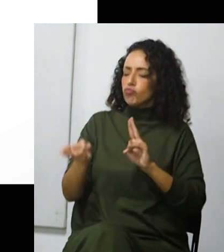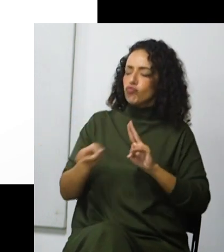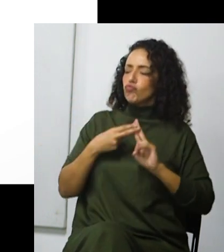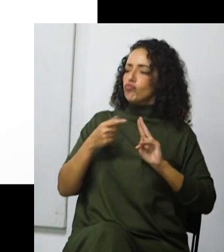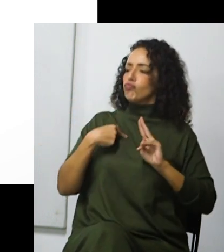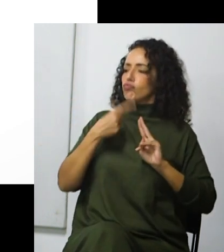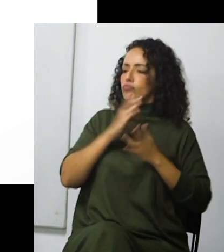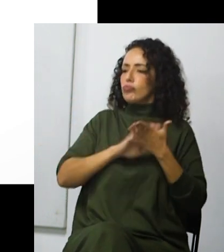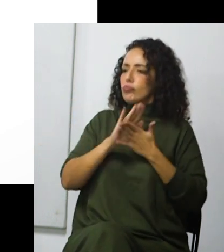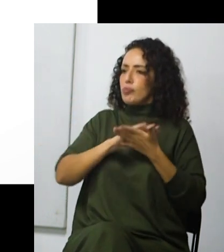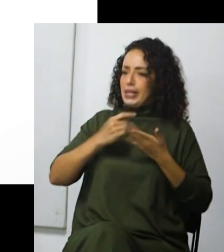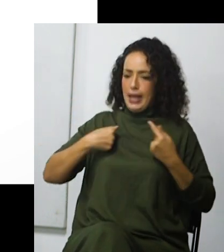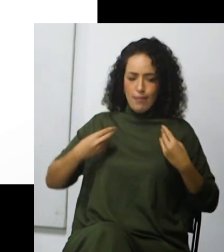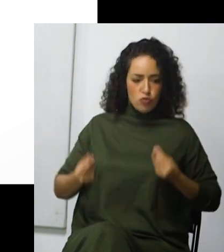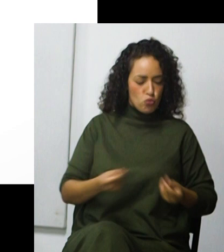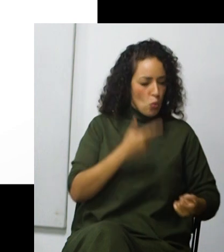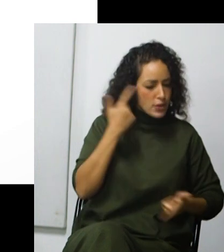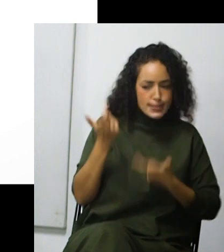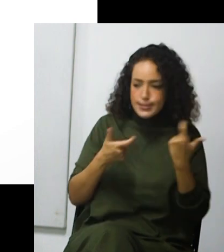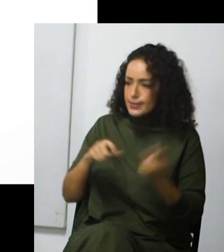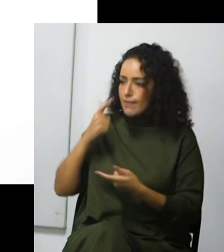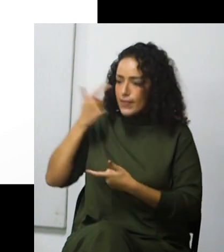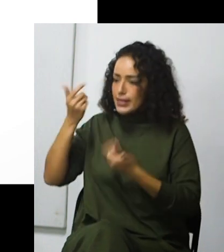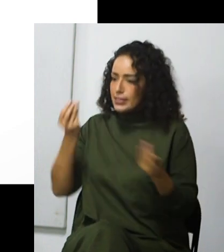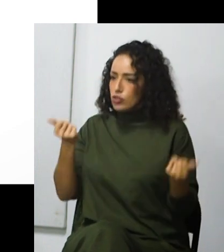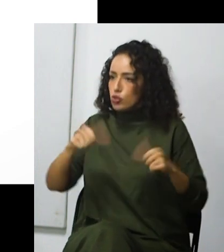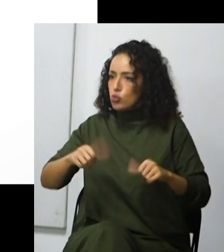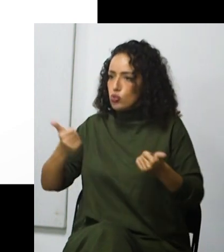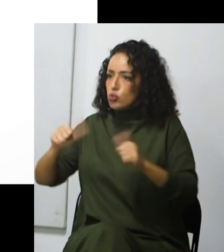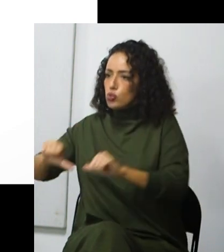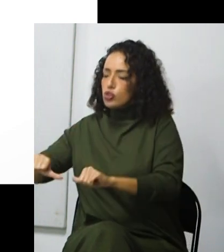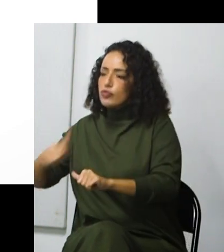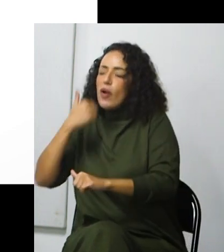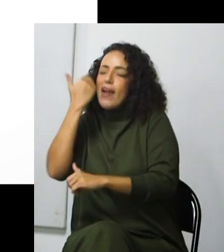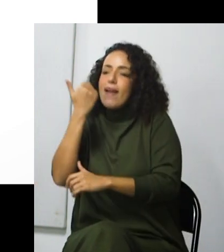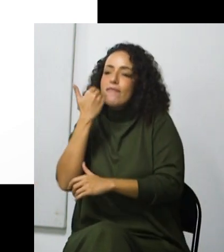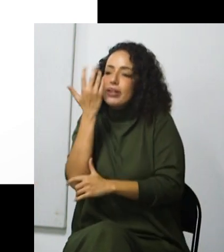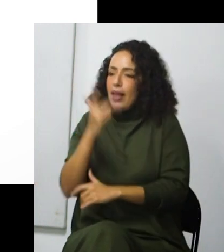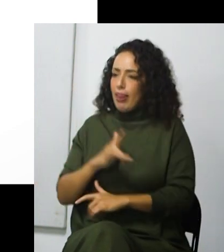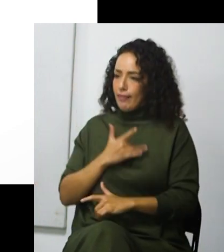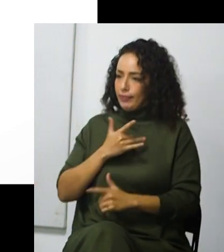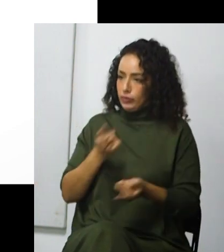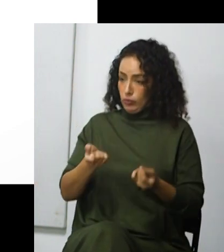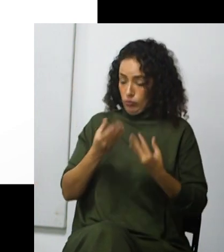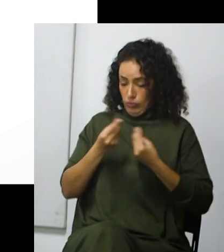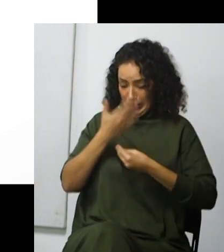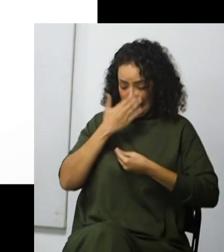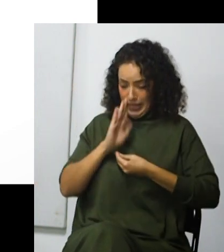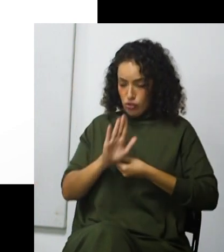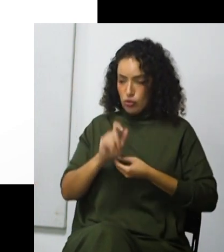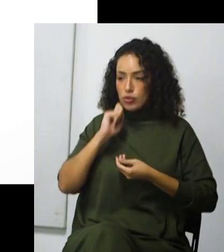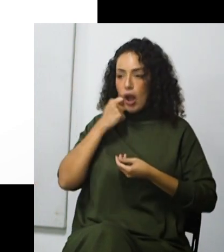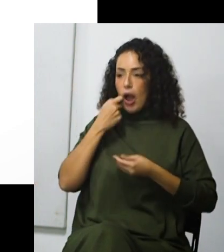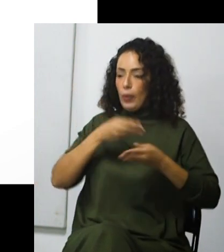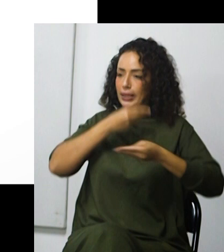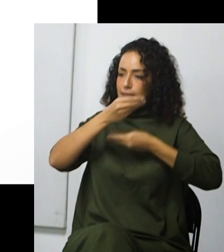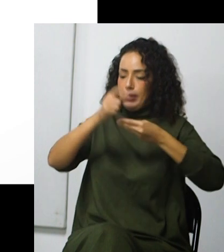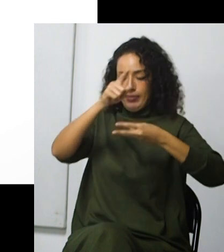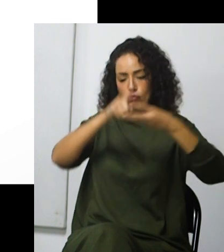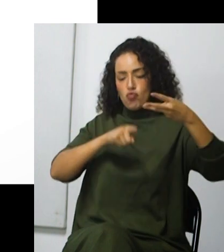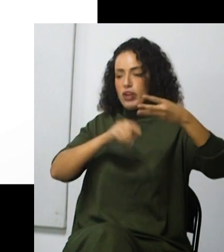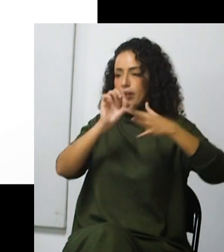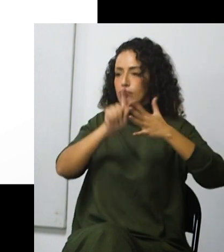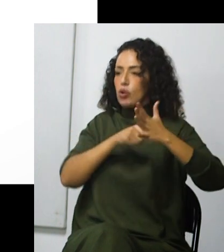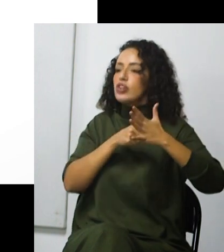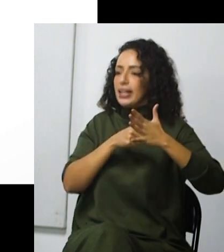new configurations in the living of our everyday lives. So with this attitude in mind, I'm going to give an overview of 3 different projects